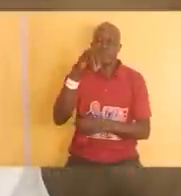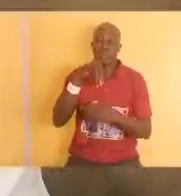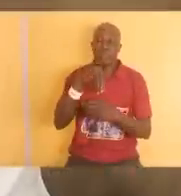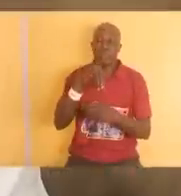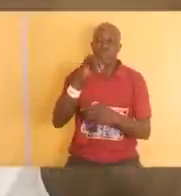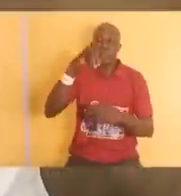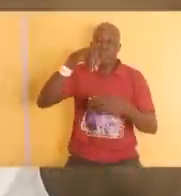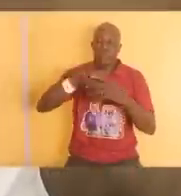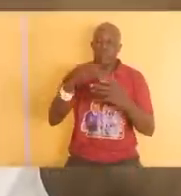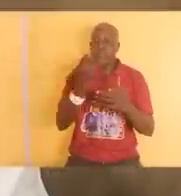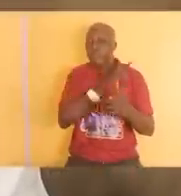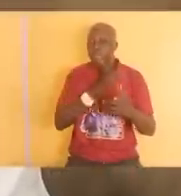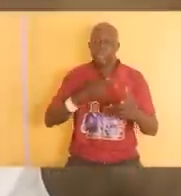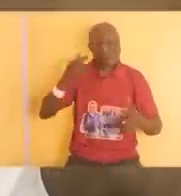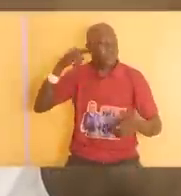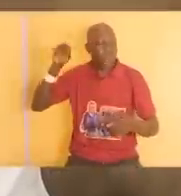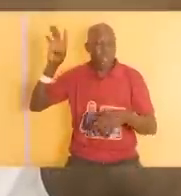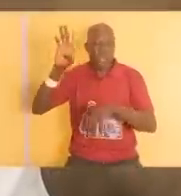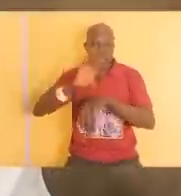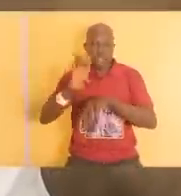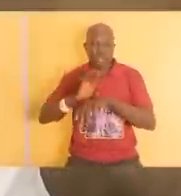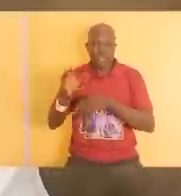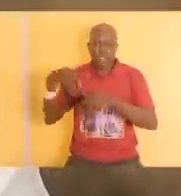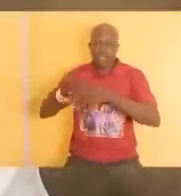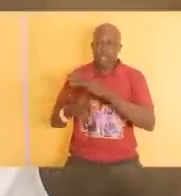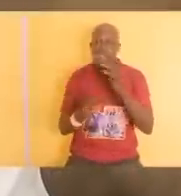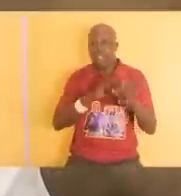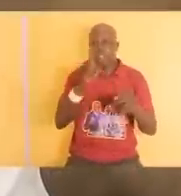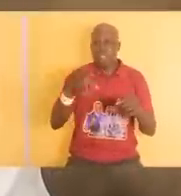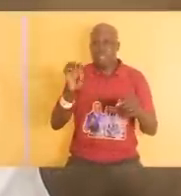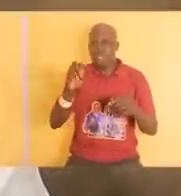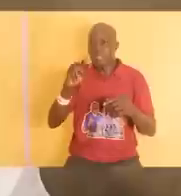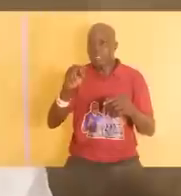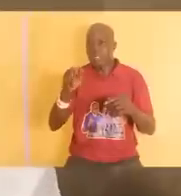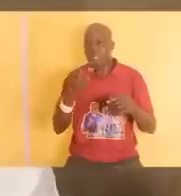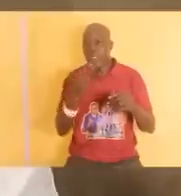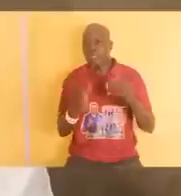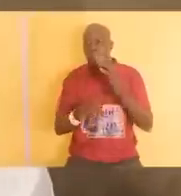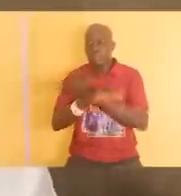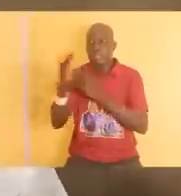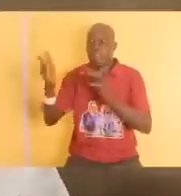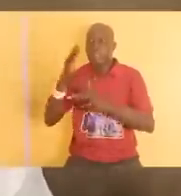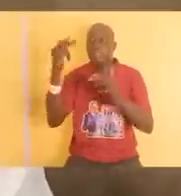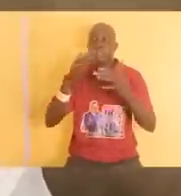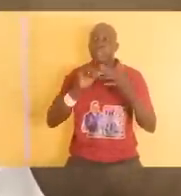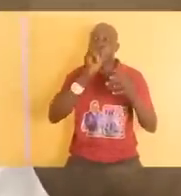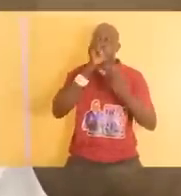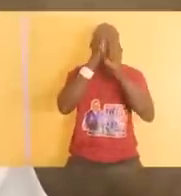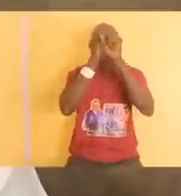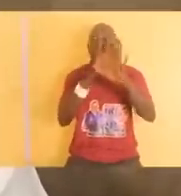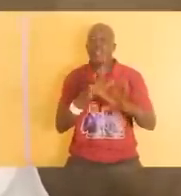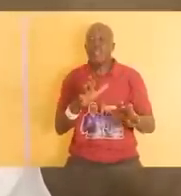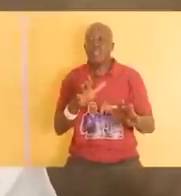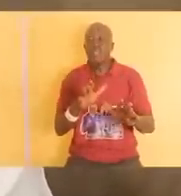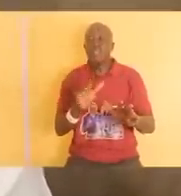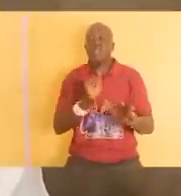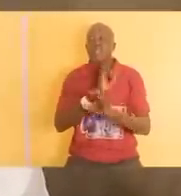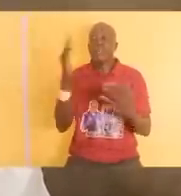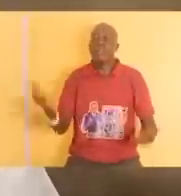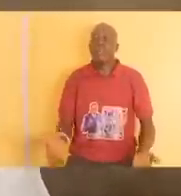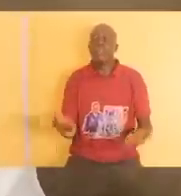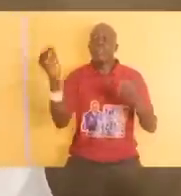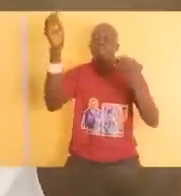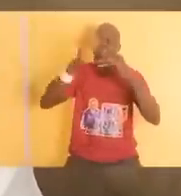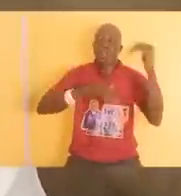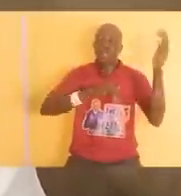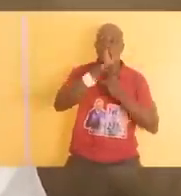101 52 98 950. See Dr. Godin Church. Loma Bajade, Miss Zenith Ban, Lord Codis, what the neighbor called. I'll go to the